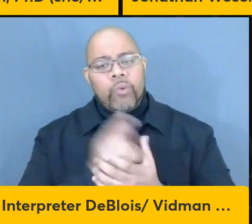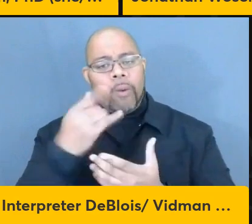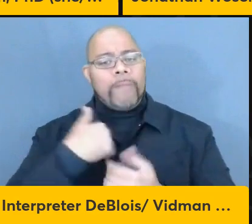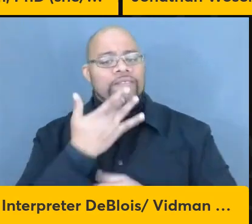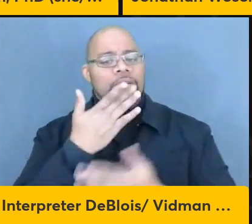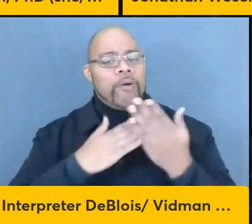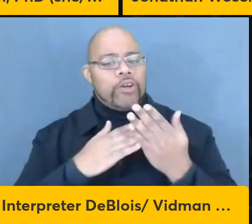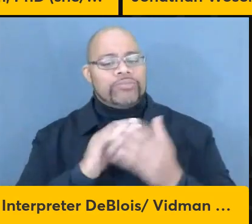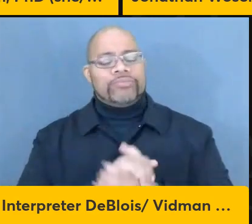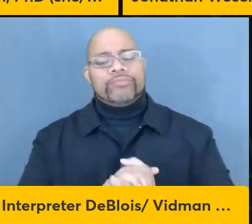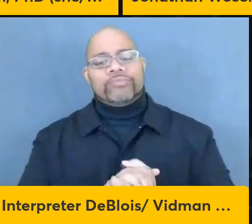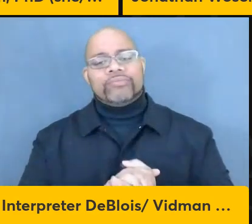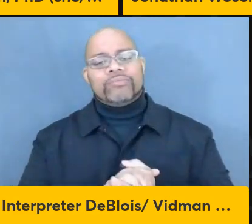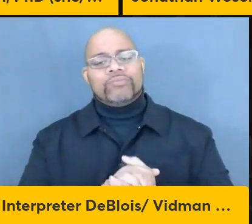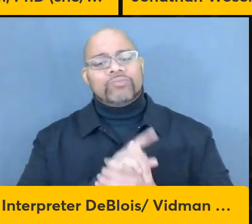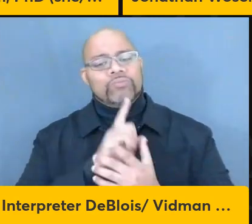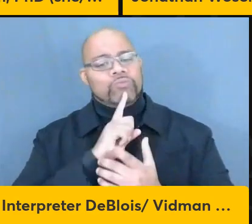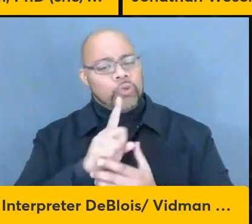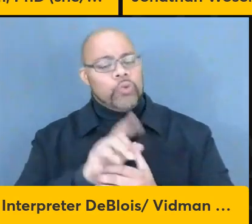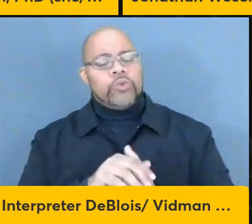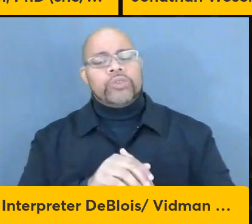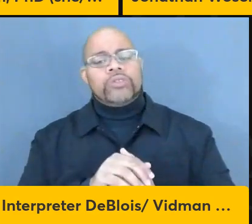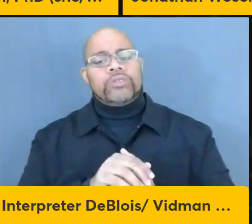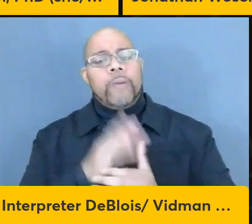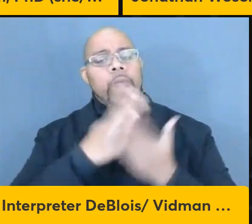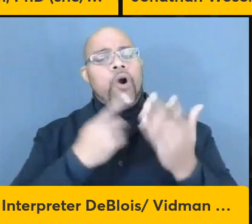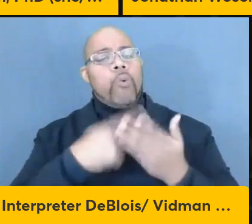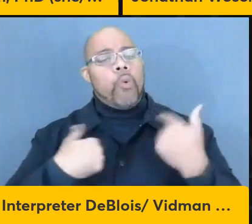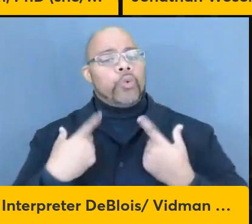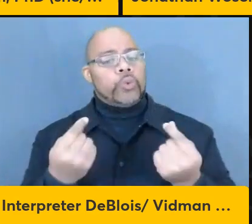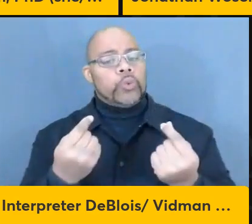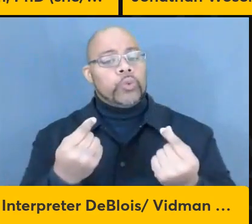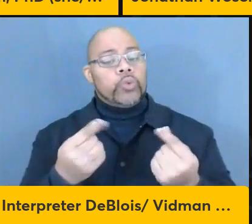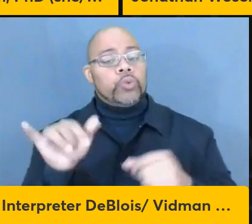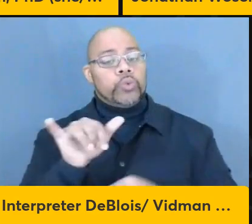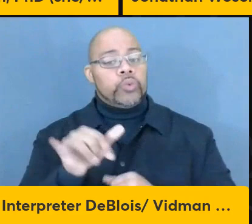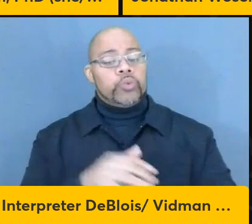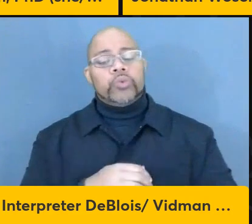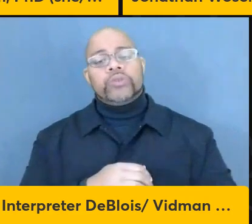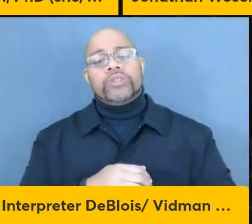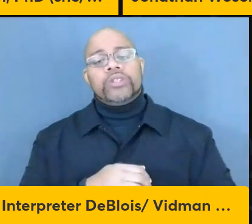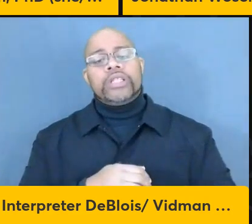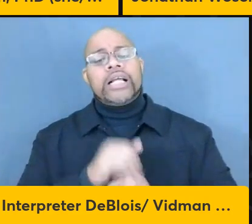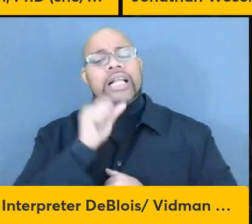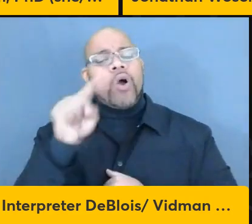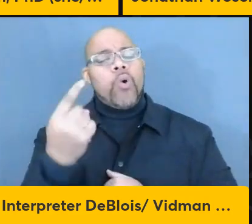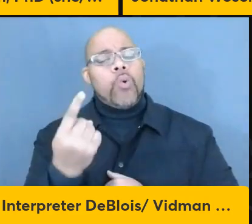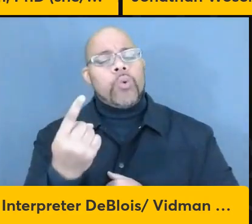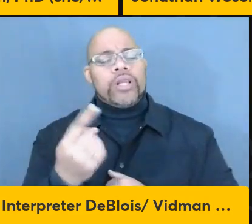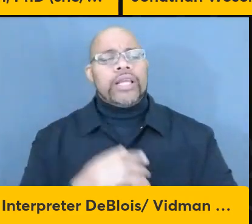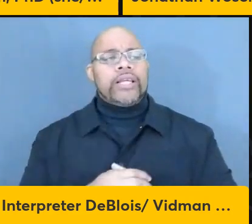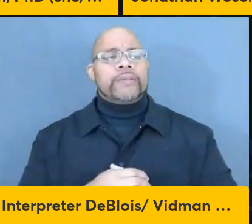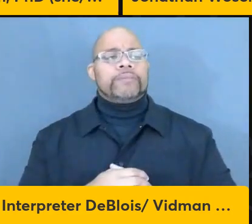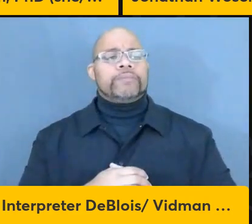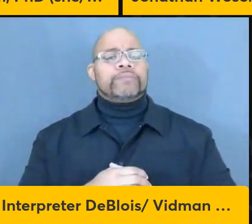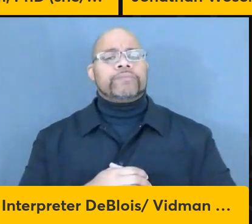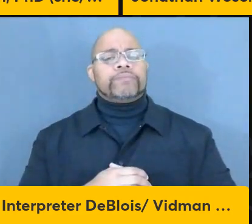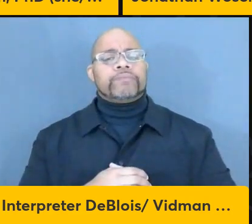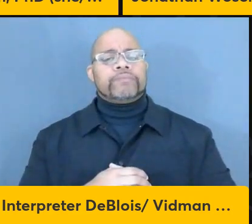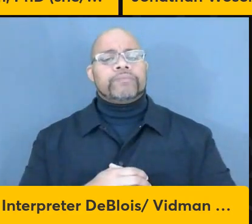favorite parts for sure. I mean, part of what we're doing too is not just sort